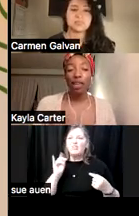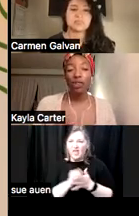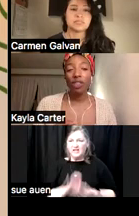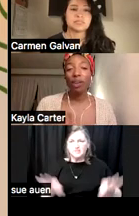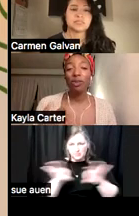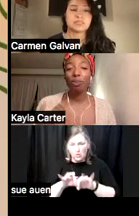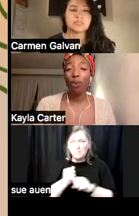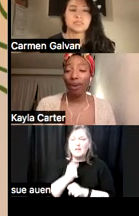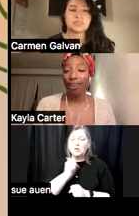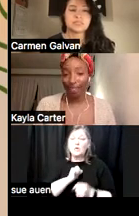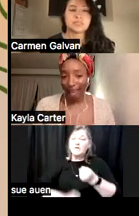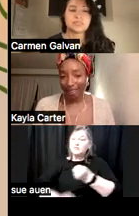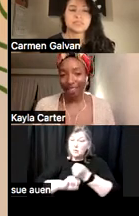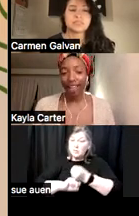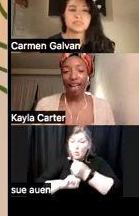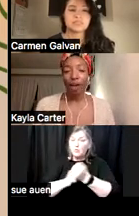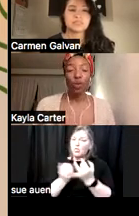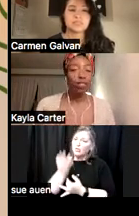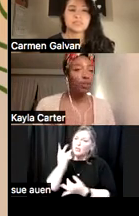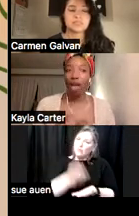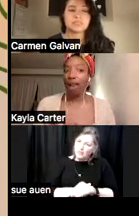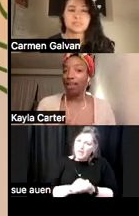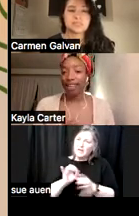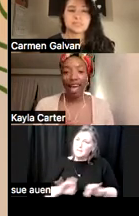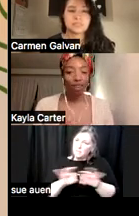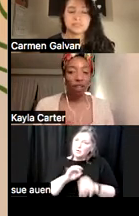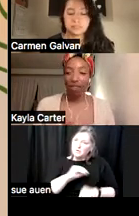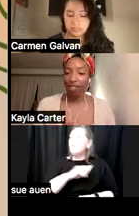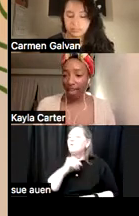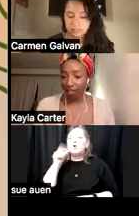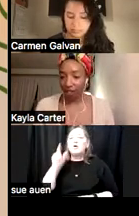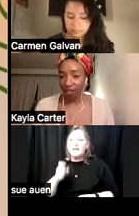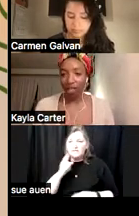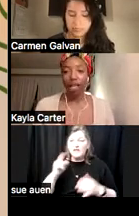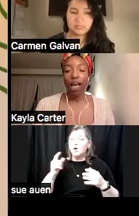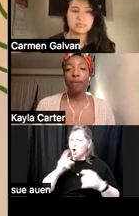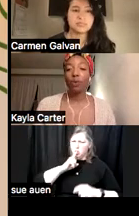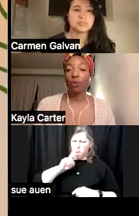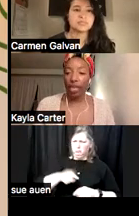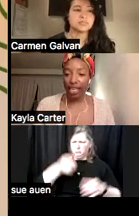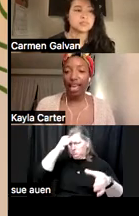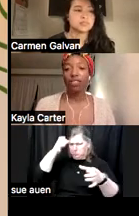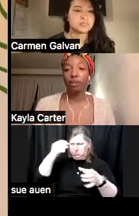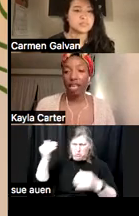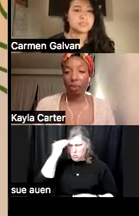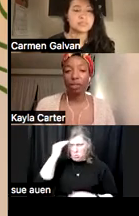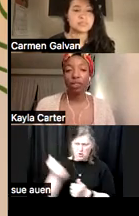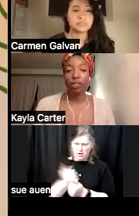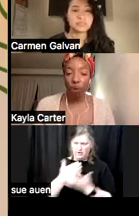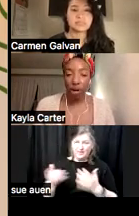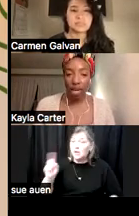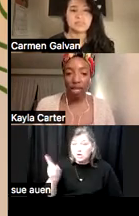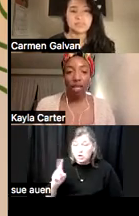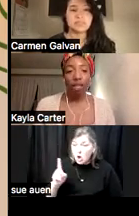And making sure that we have support in that. We do not need to have all of the answers. We get to be able to